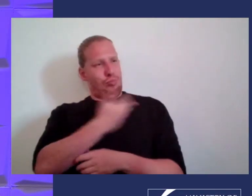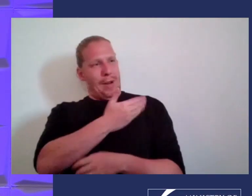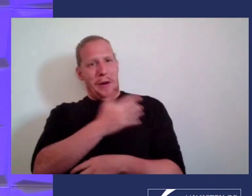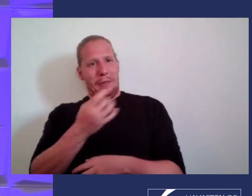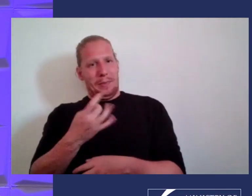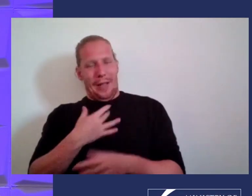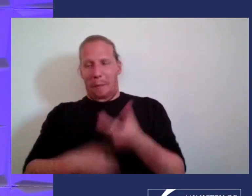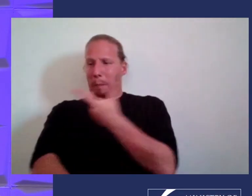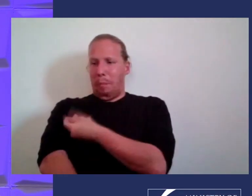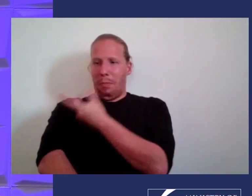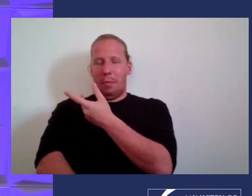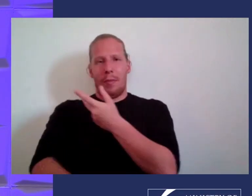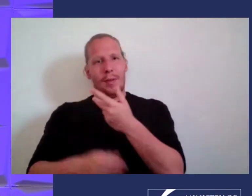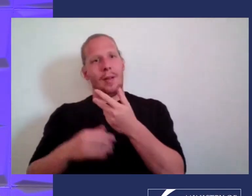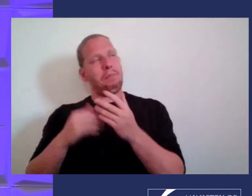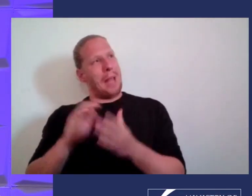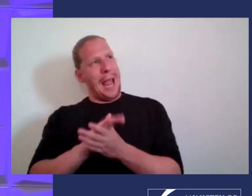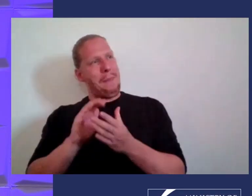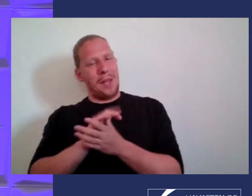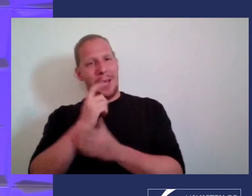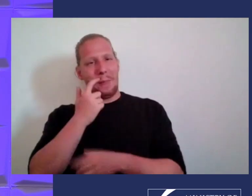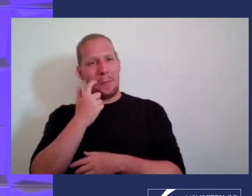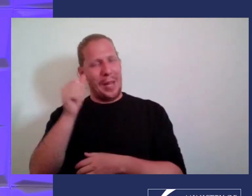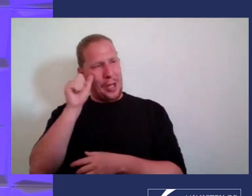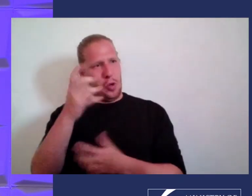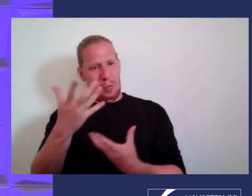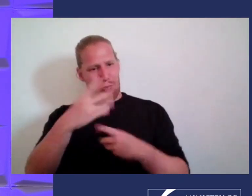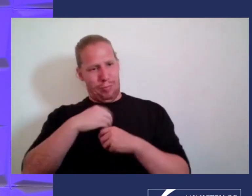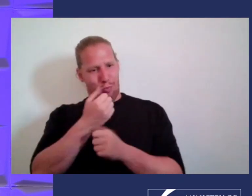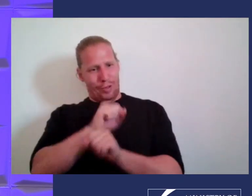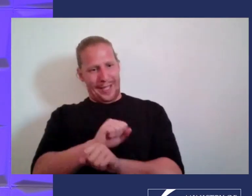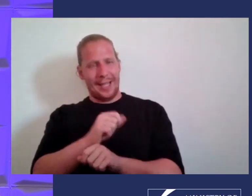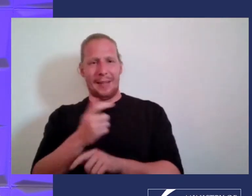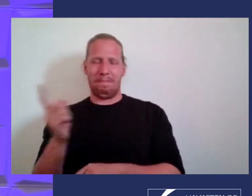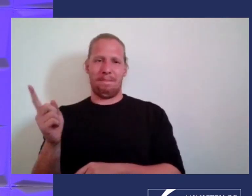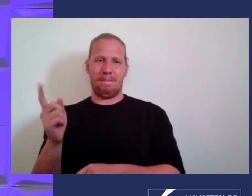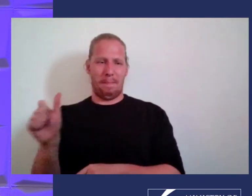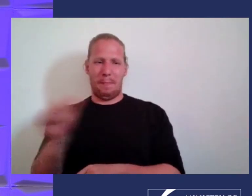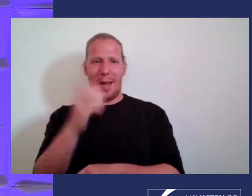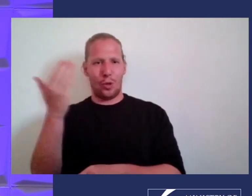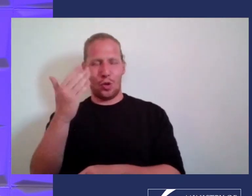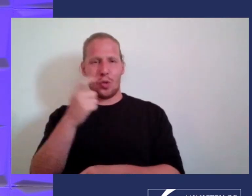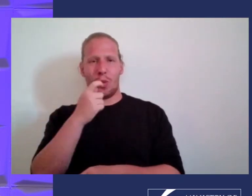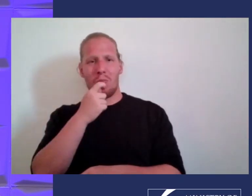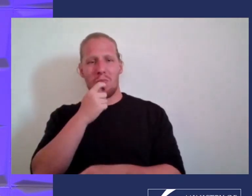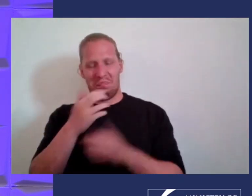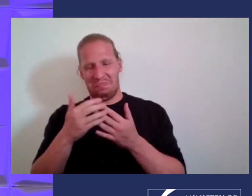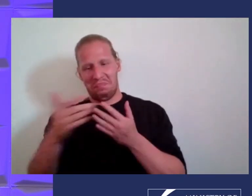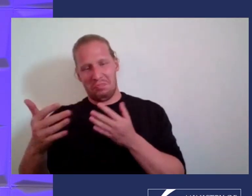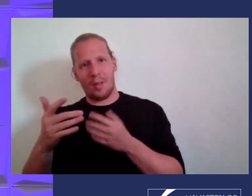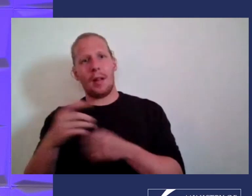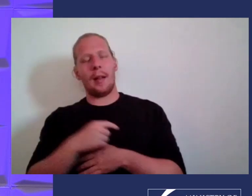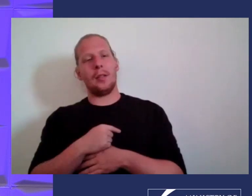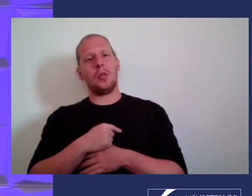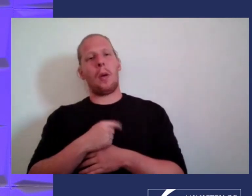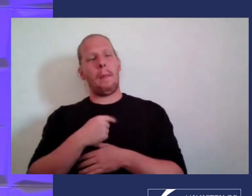out of the vaccine clinic, he was really happy. He knew he was protected, and he's off to school in a couple of weeks' time. And my little